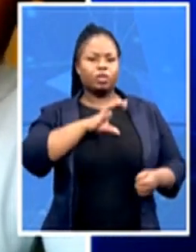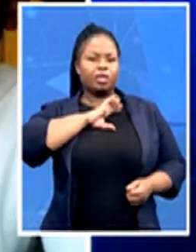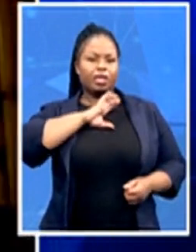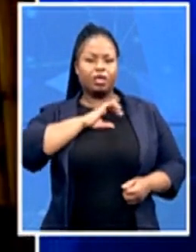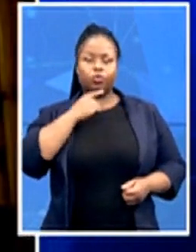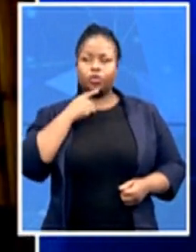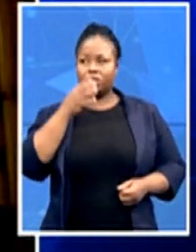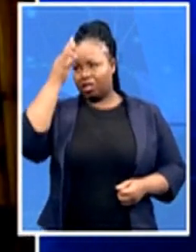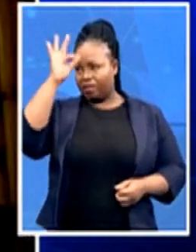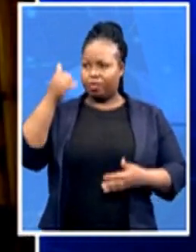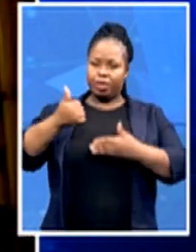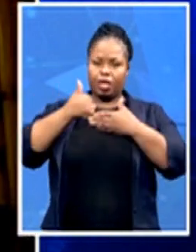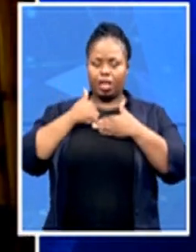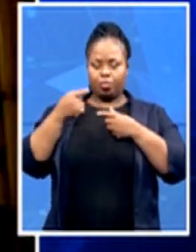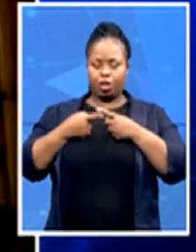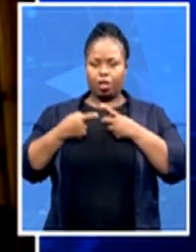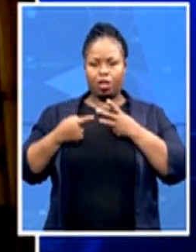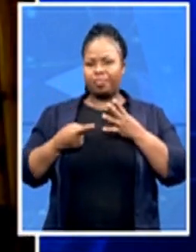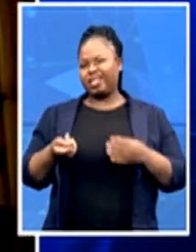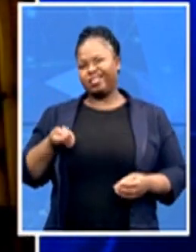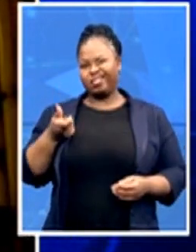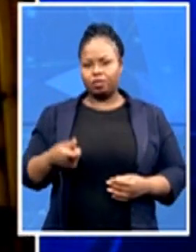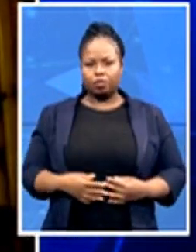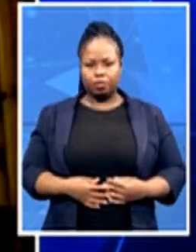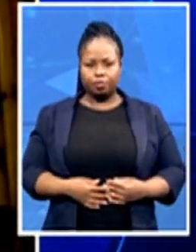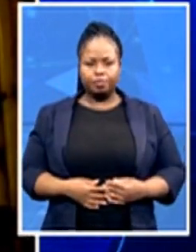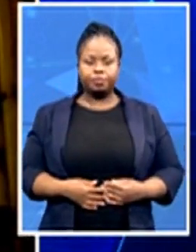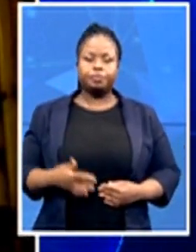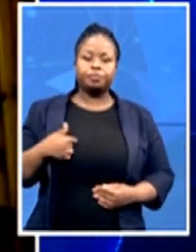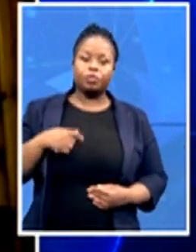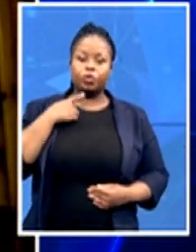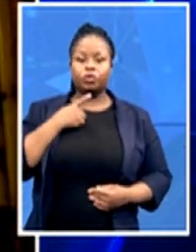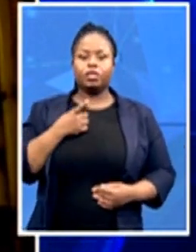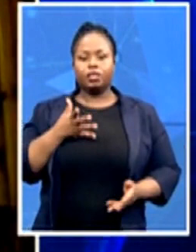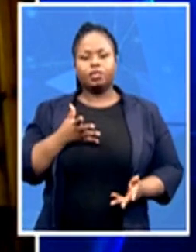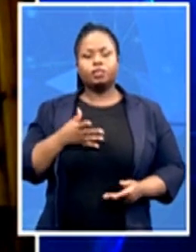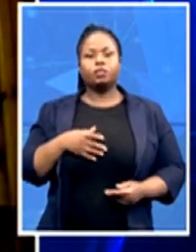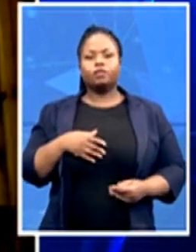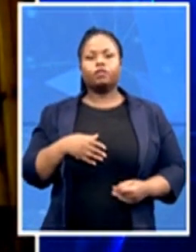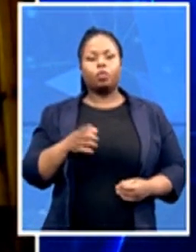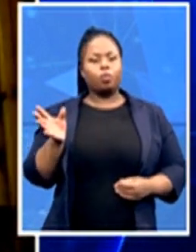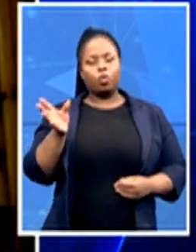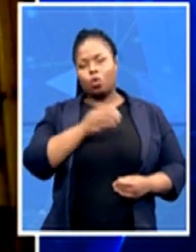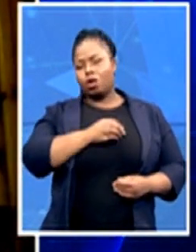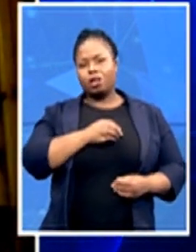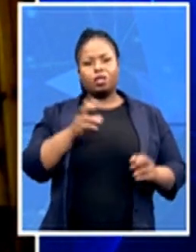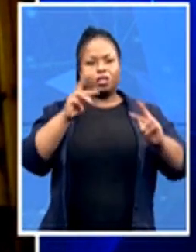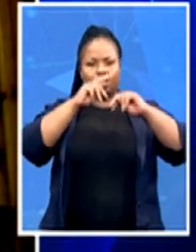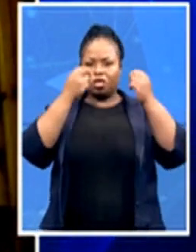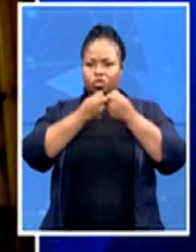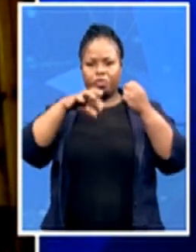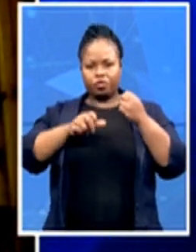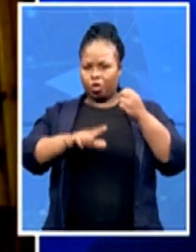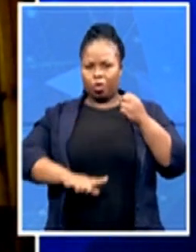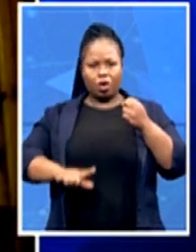the government. And I say this referring to every office in government. There hasn't been much assistance our clients